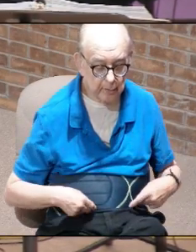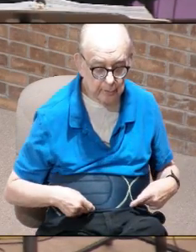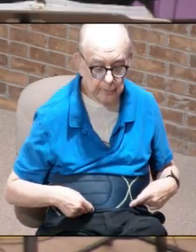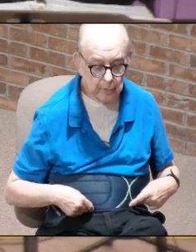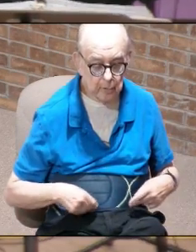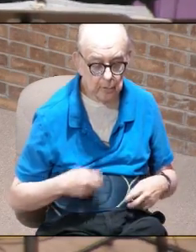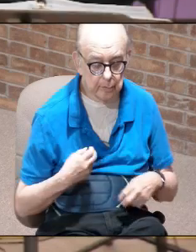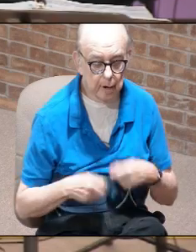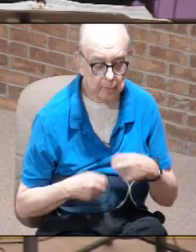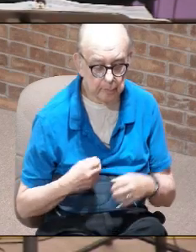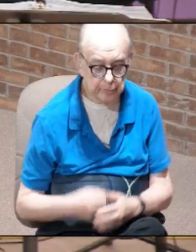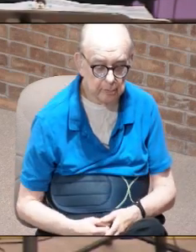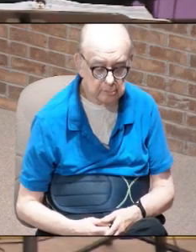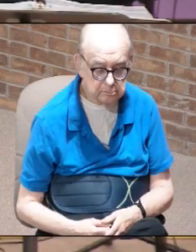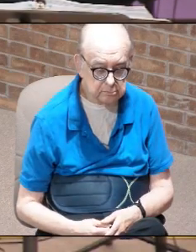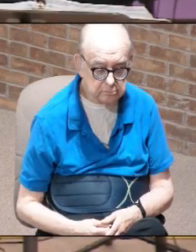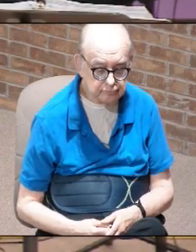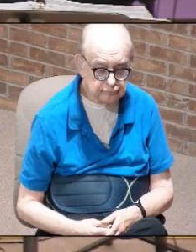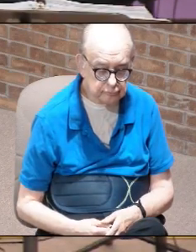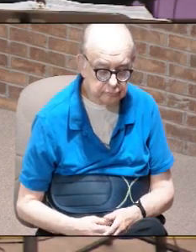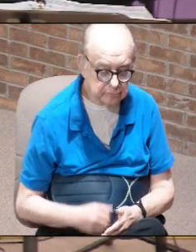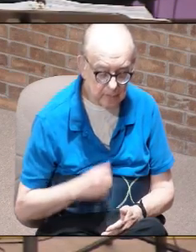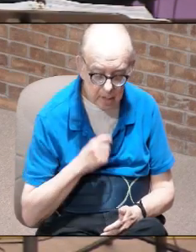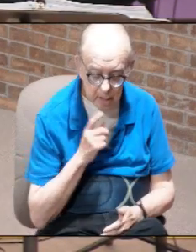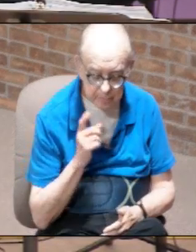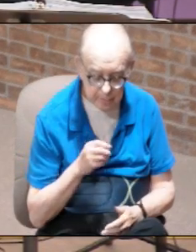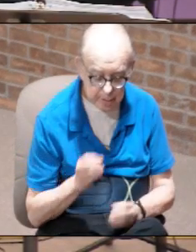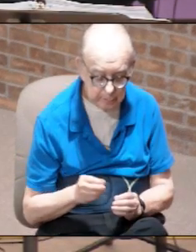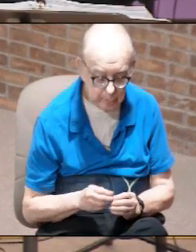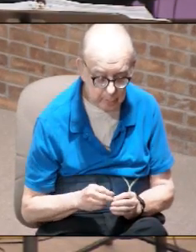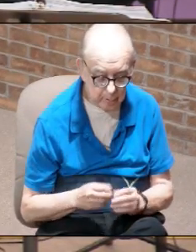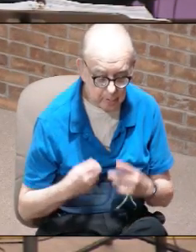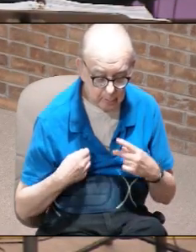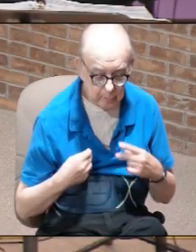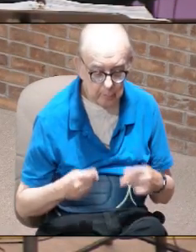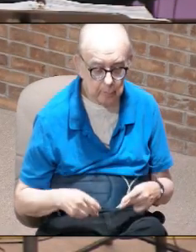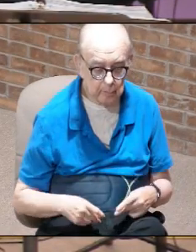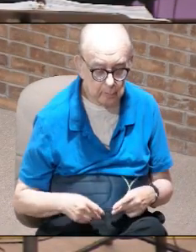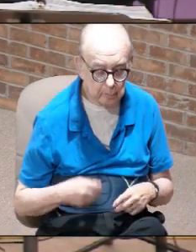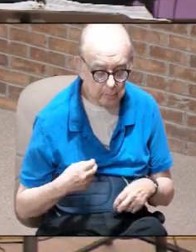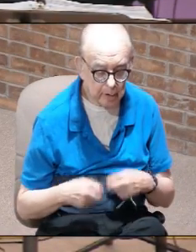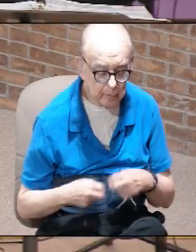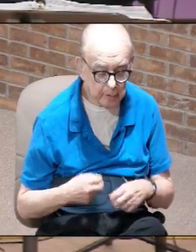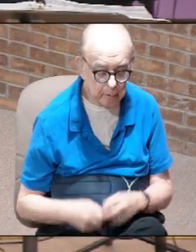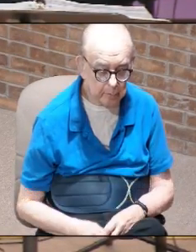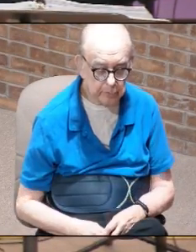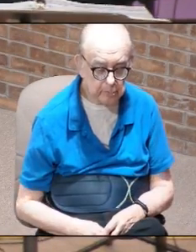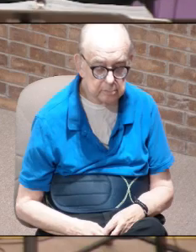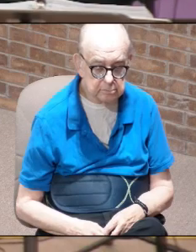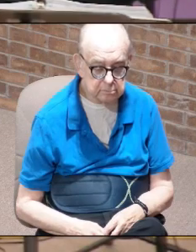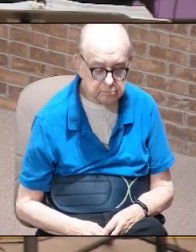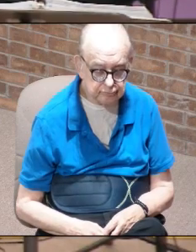problems. And I don't need any more mental problems. I've got enough.